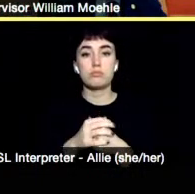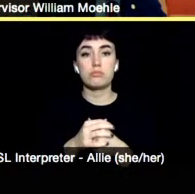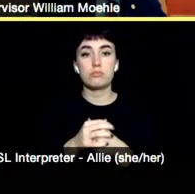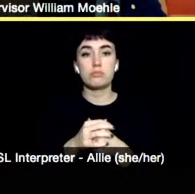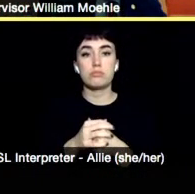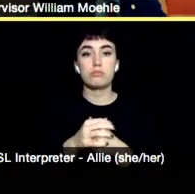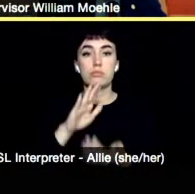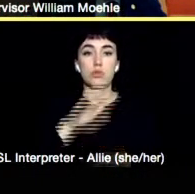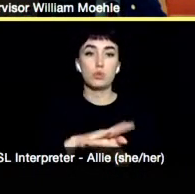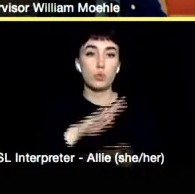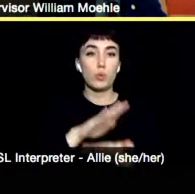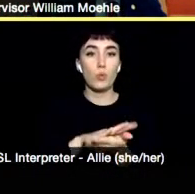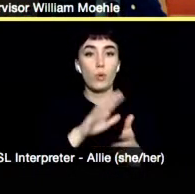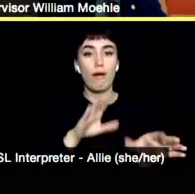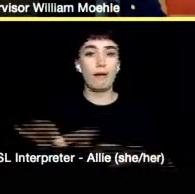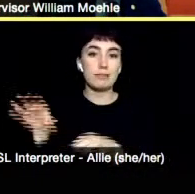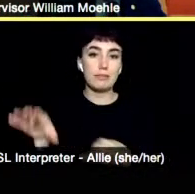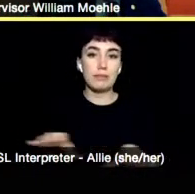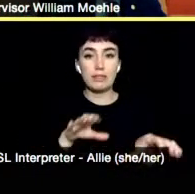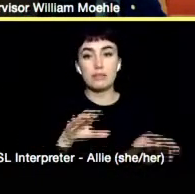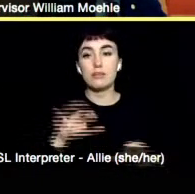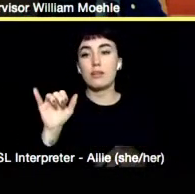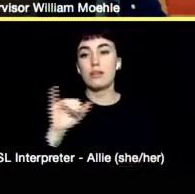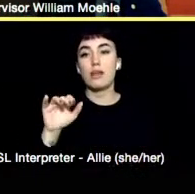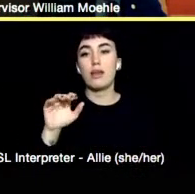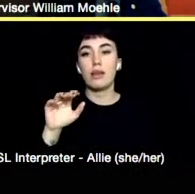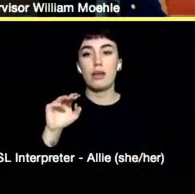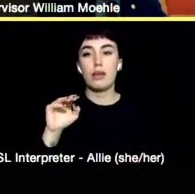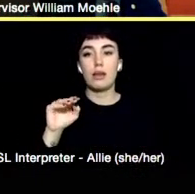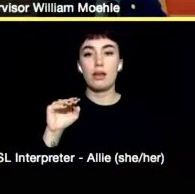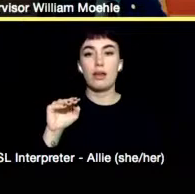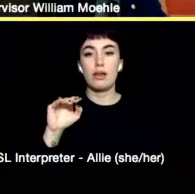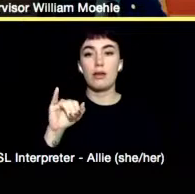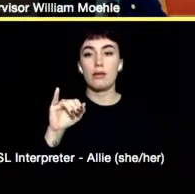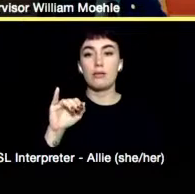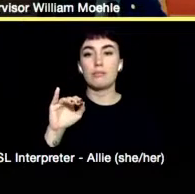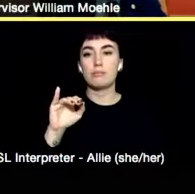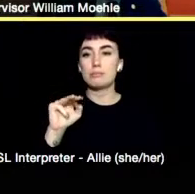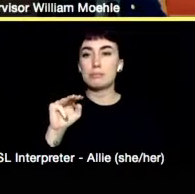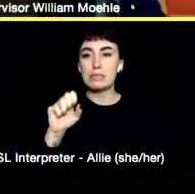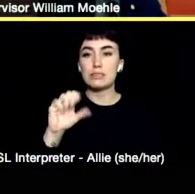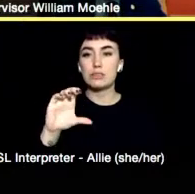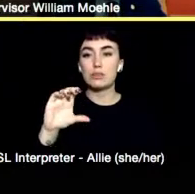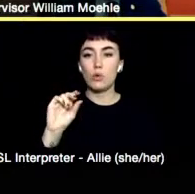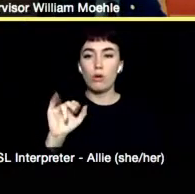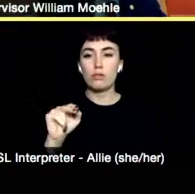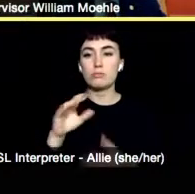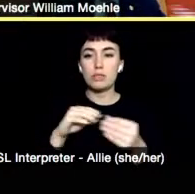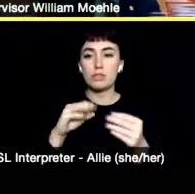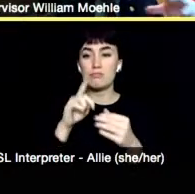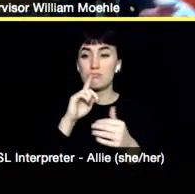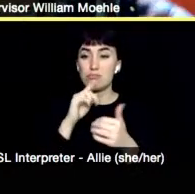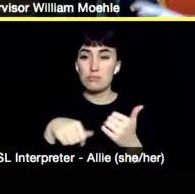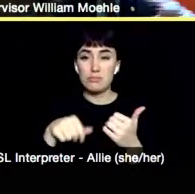school activities, as Ms. Coyne is there any possibility of